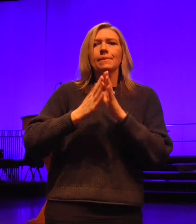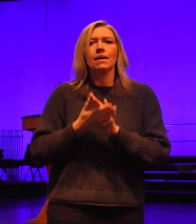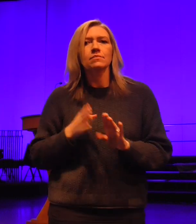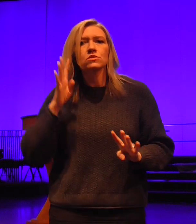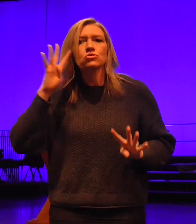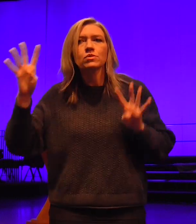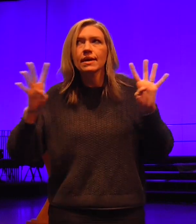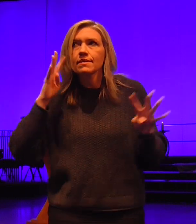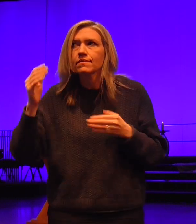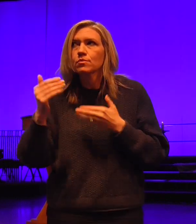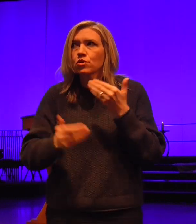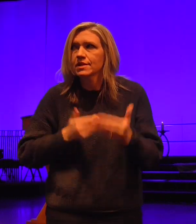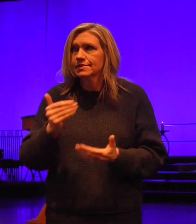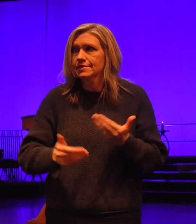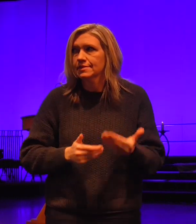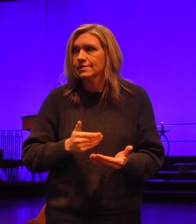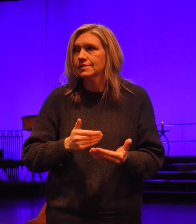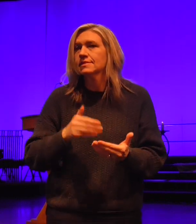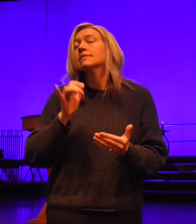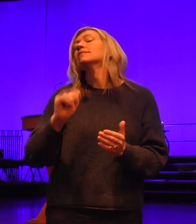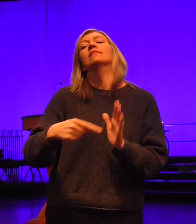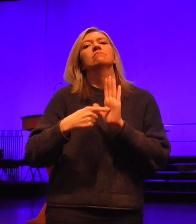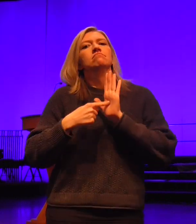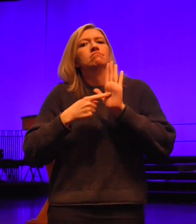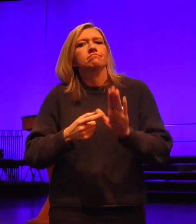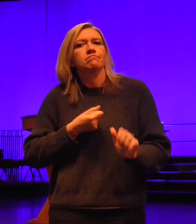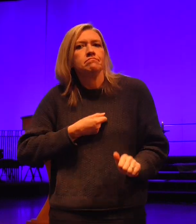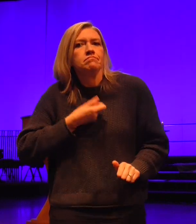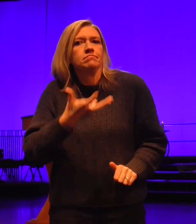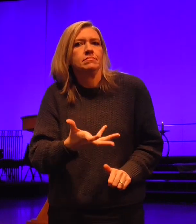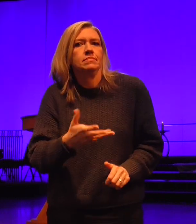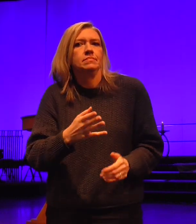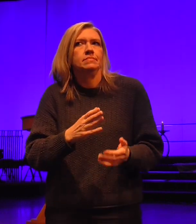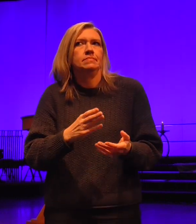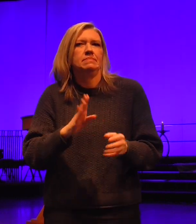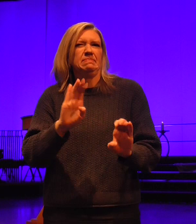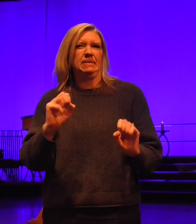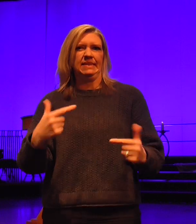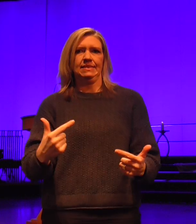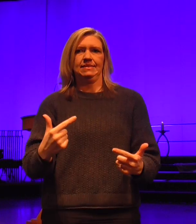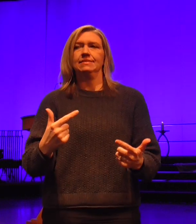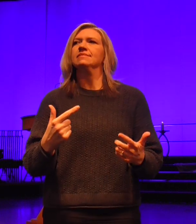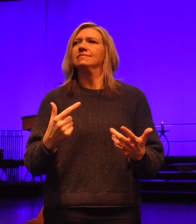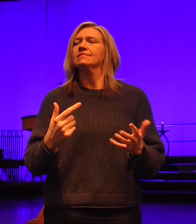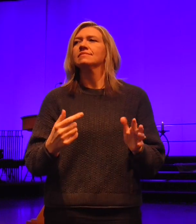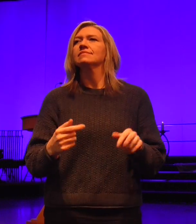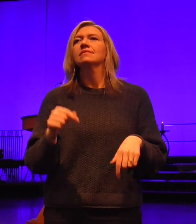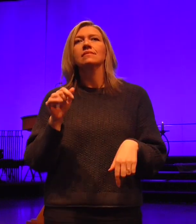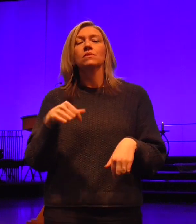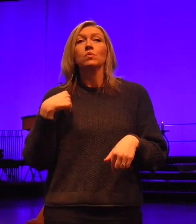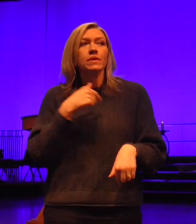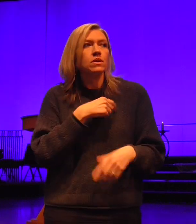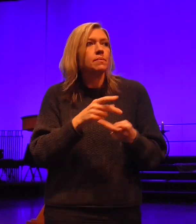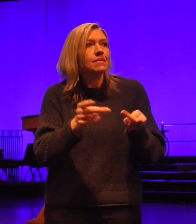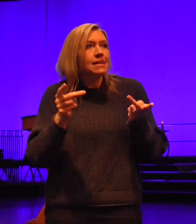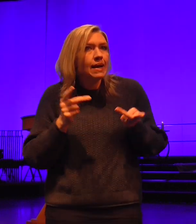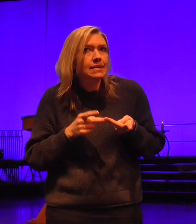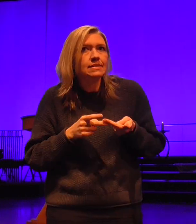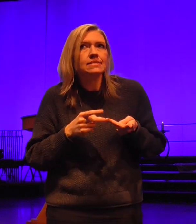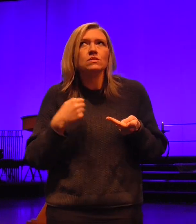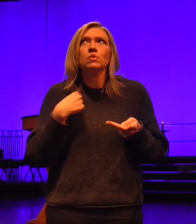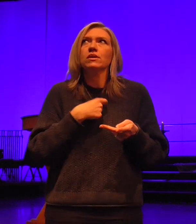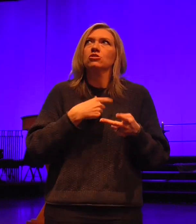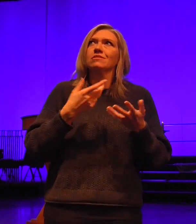process through which it expresses itself into being. And so we are a place, we are an instrument of